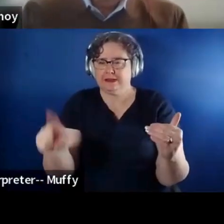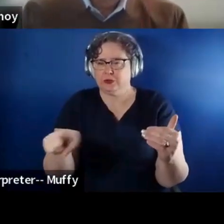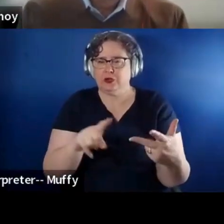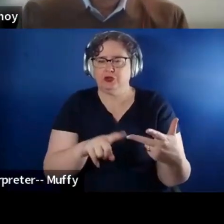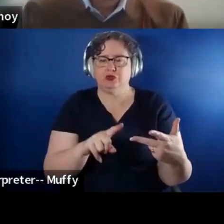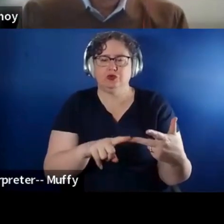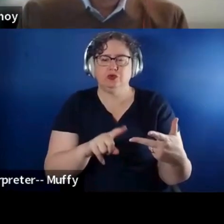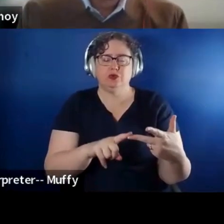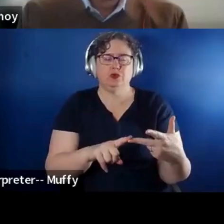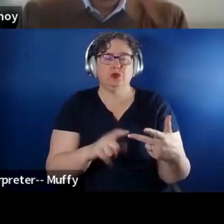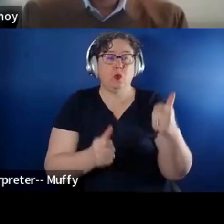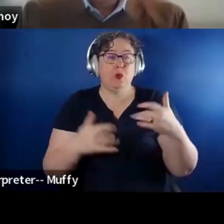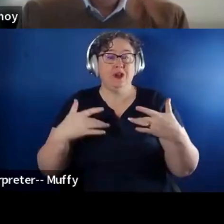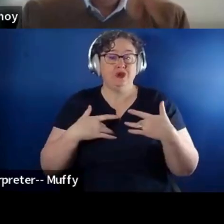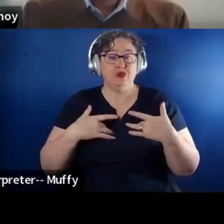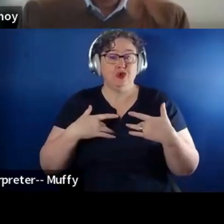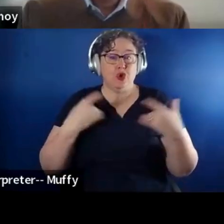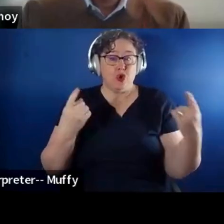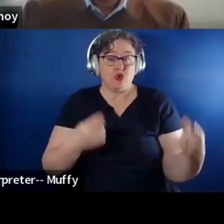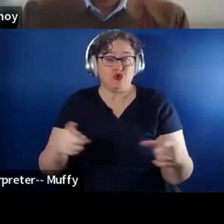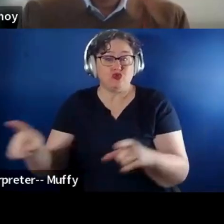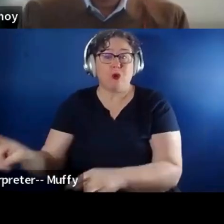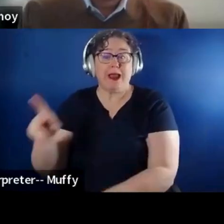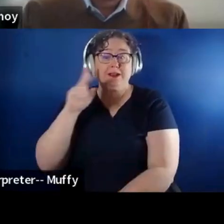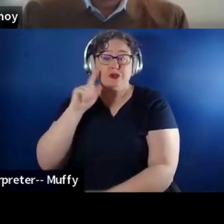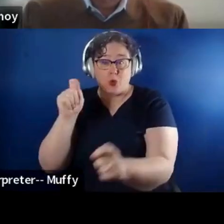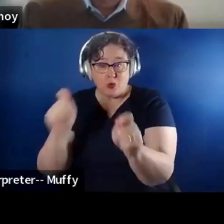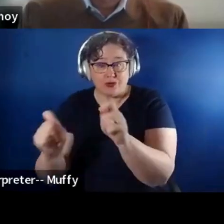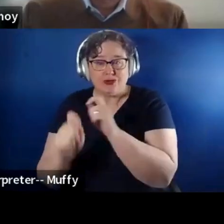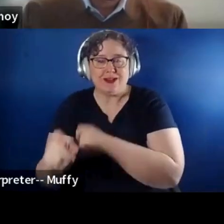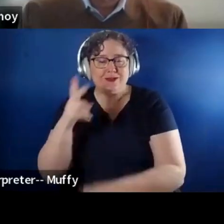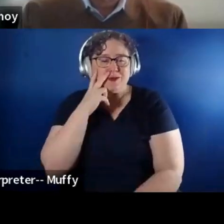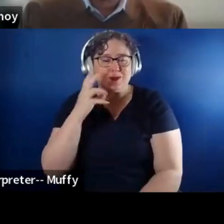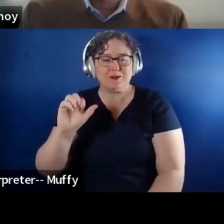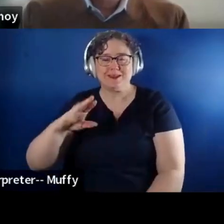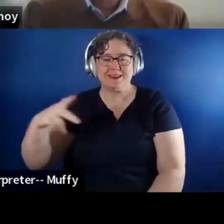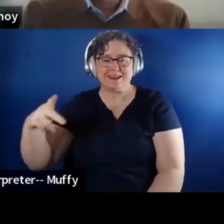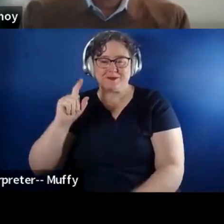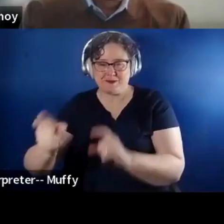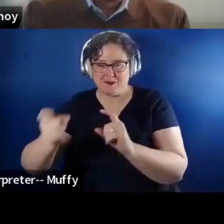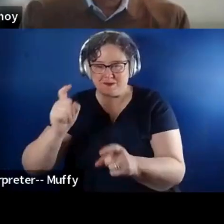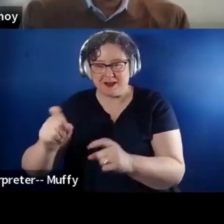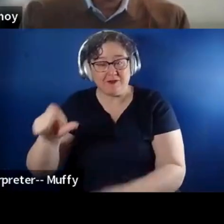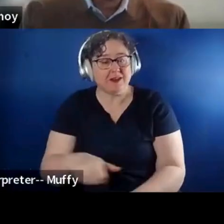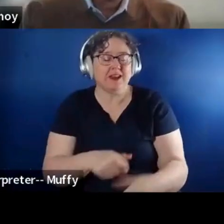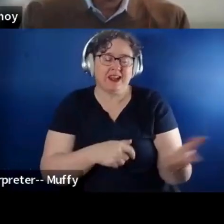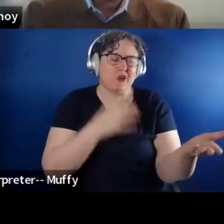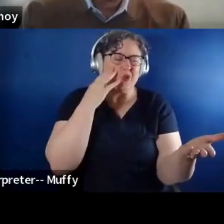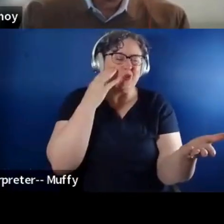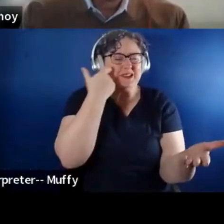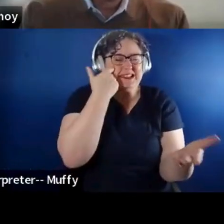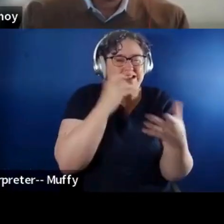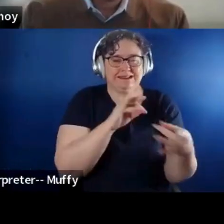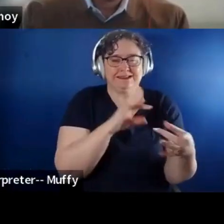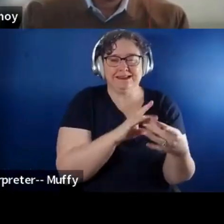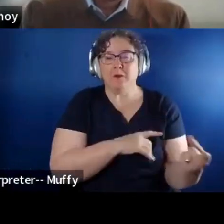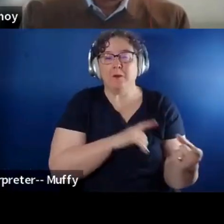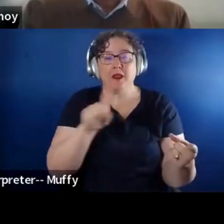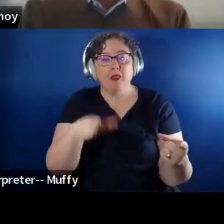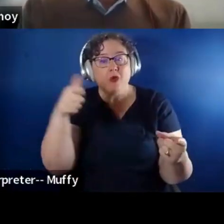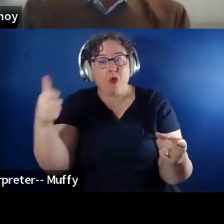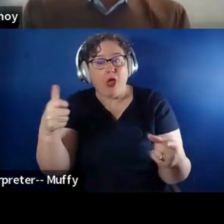what trends or changes are you seeing in corporate giving? You already addressed that a bit, Randy, but are there any other trends or changes that you're